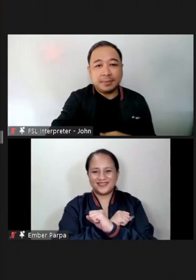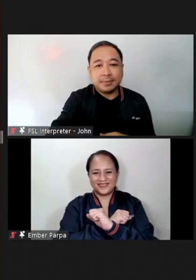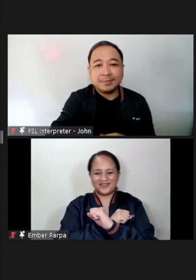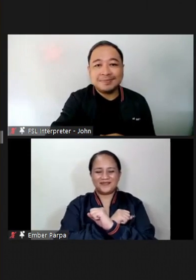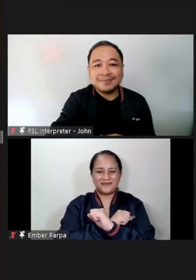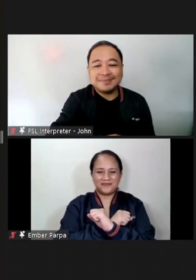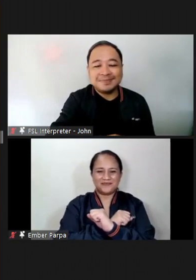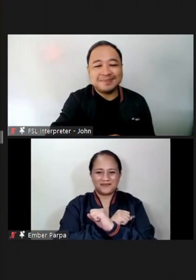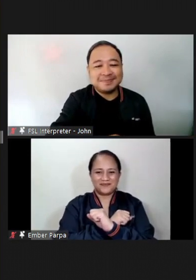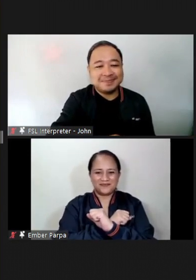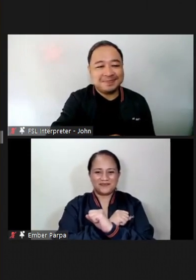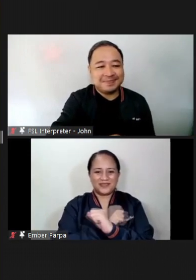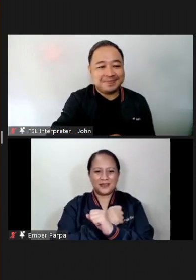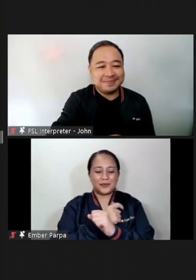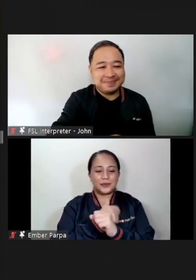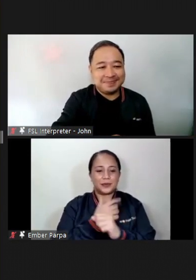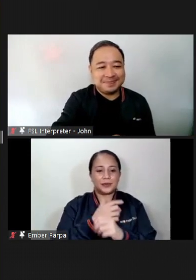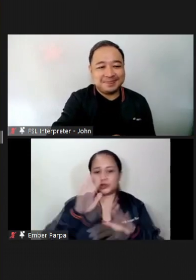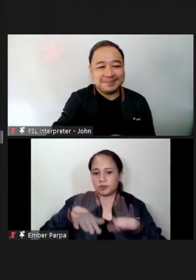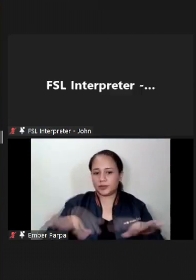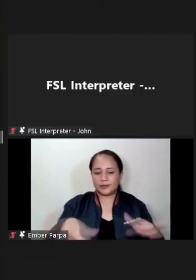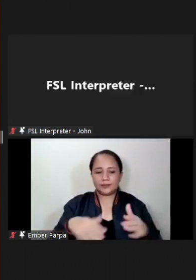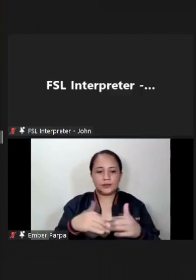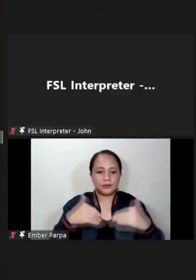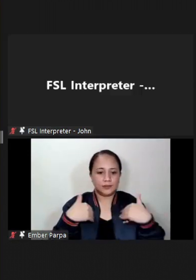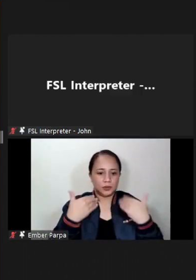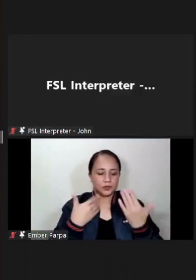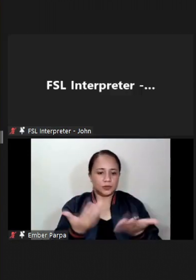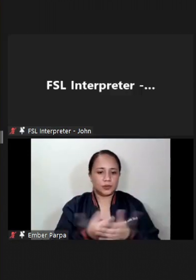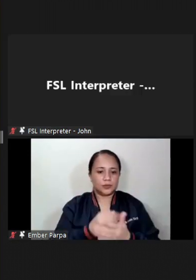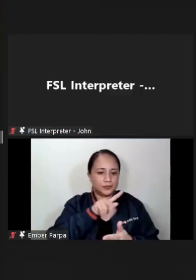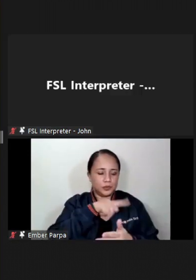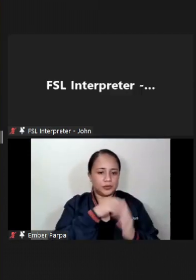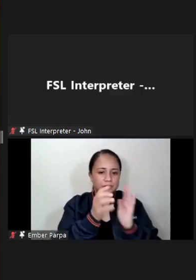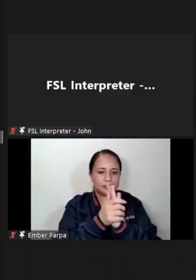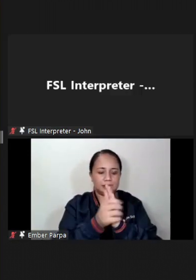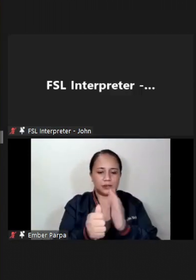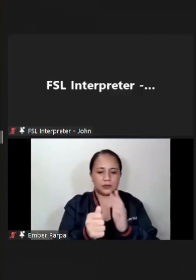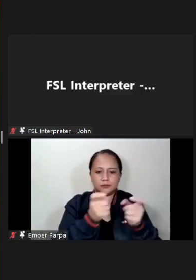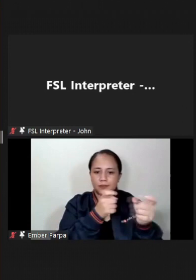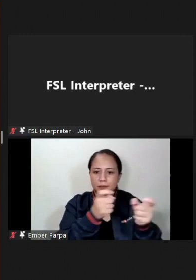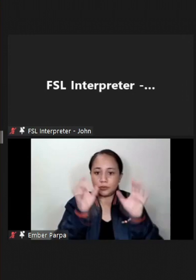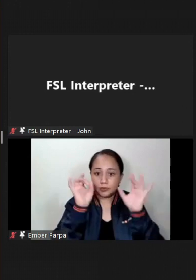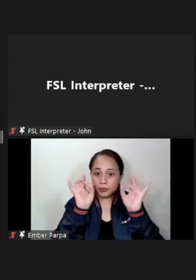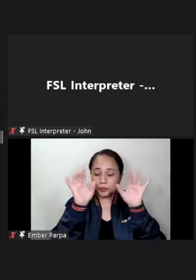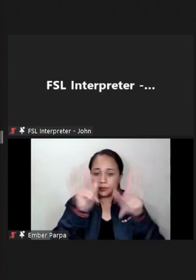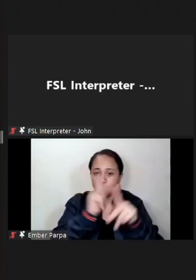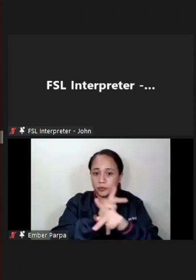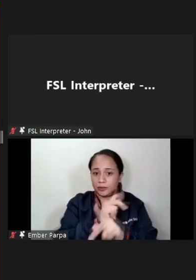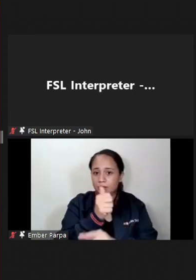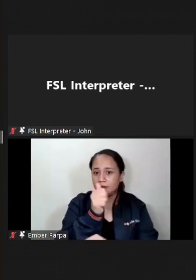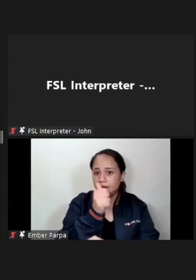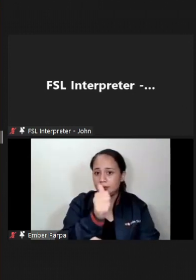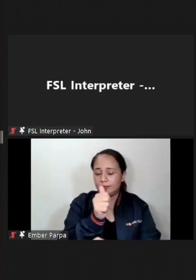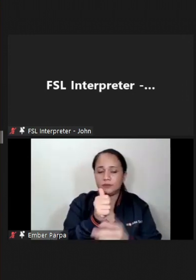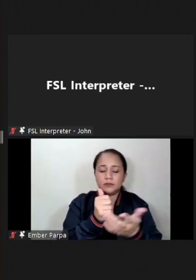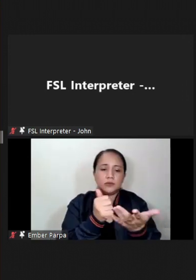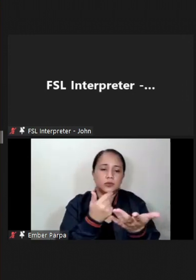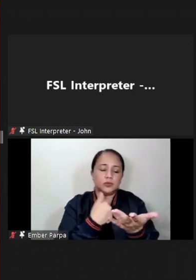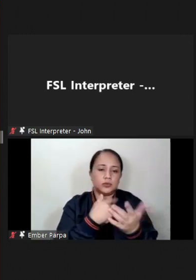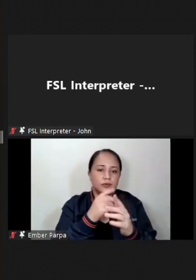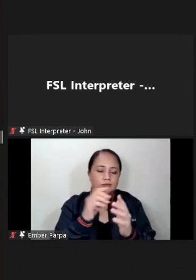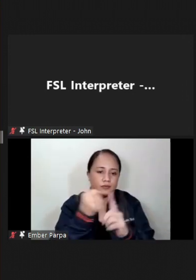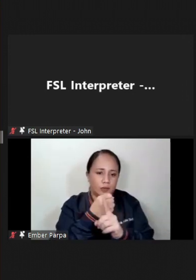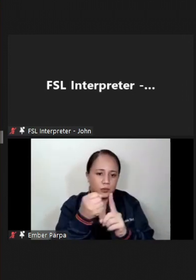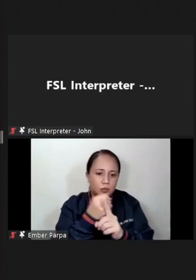KRA2, we have children and adolescents demonstrate personal skills in managing risks, protecting themselves from violence, reporting